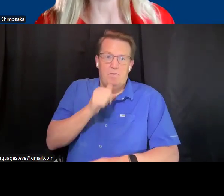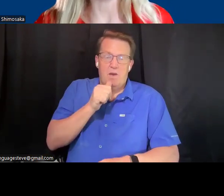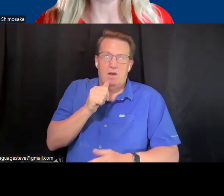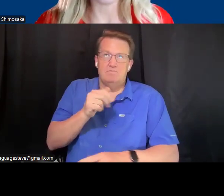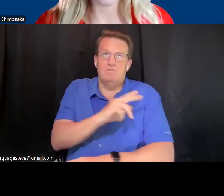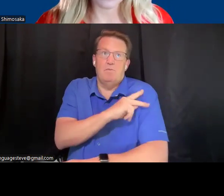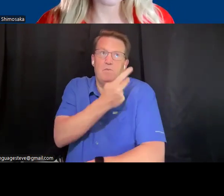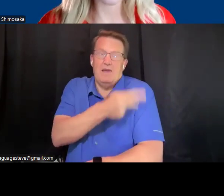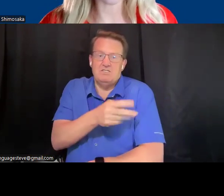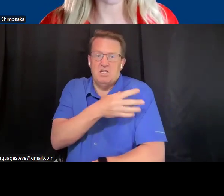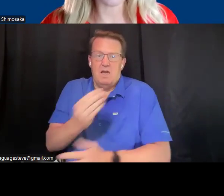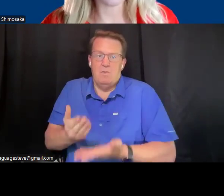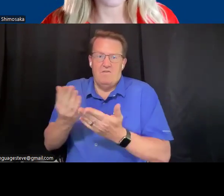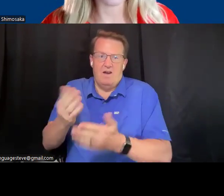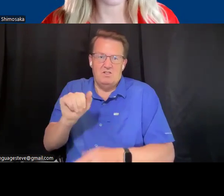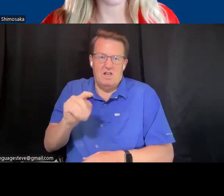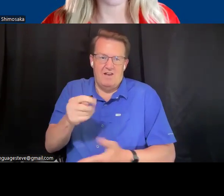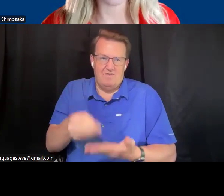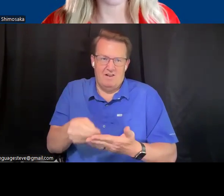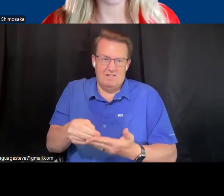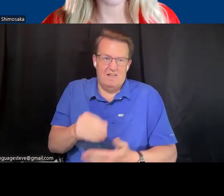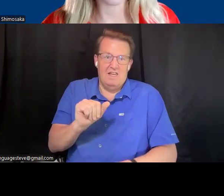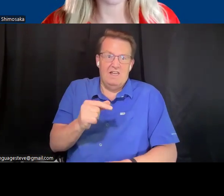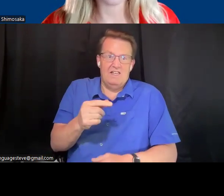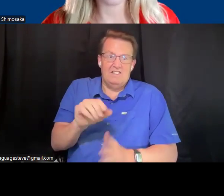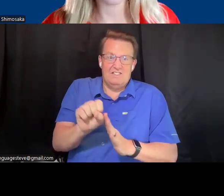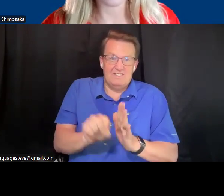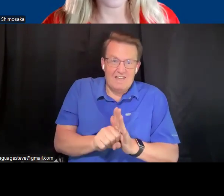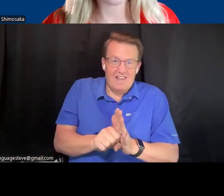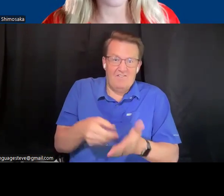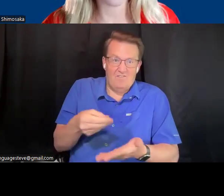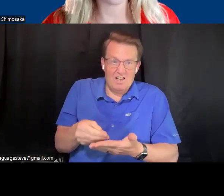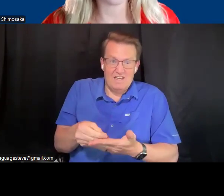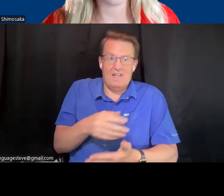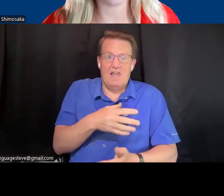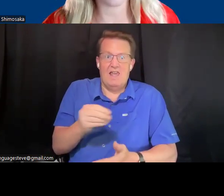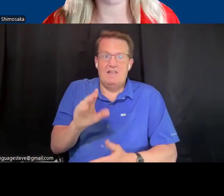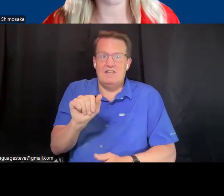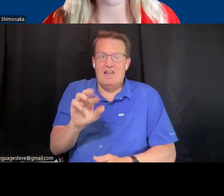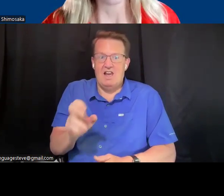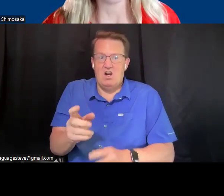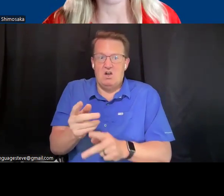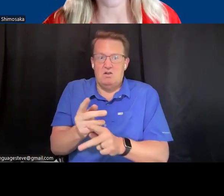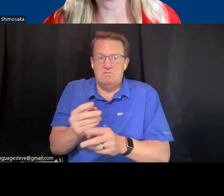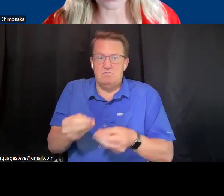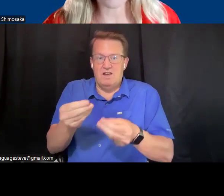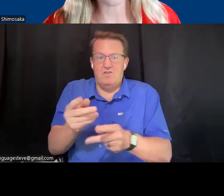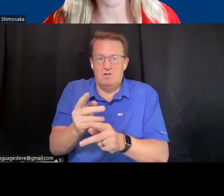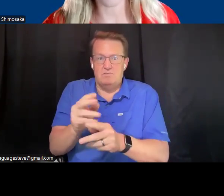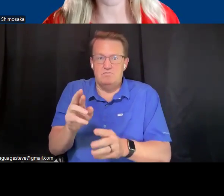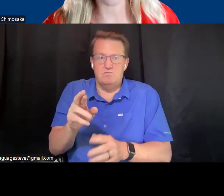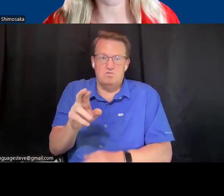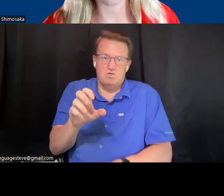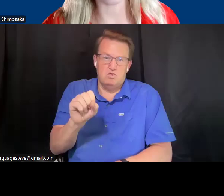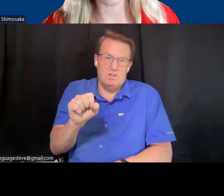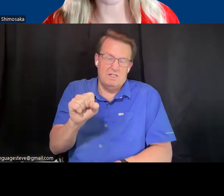Our State General Fund, Aging and Disability Resource Connection funding, and the Caregiver Resource Centers. All of these programs